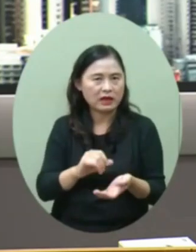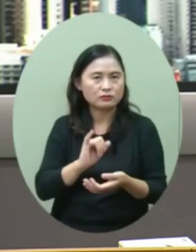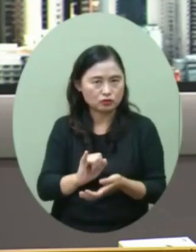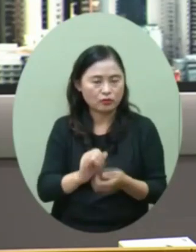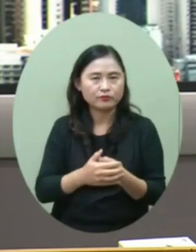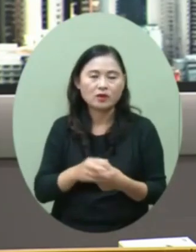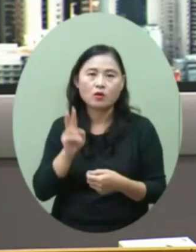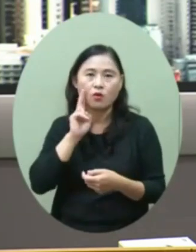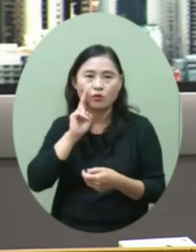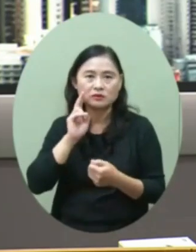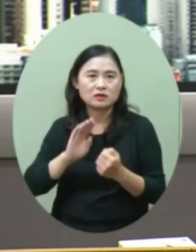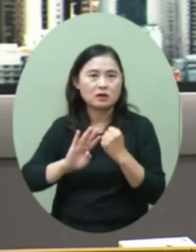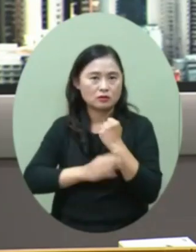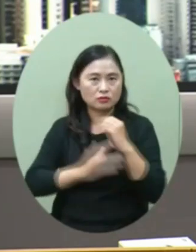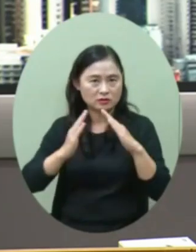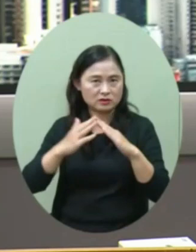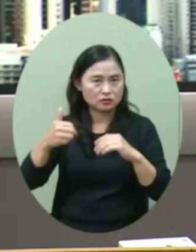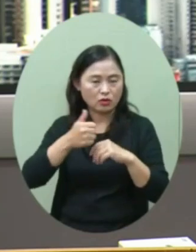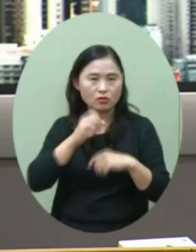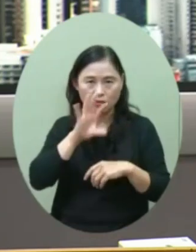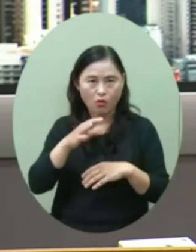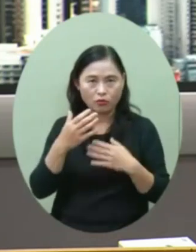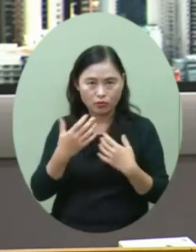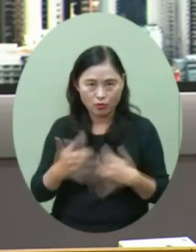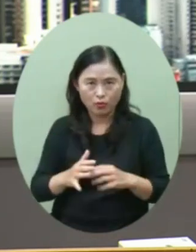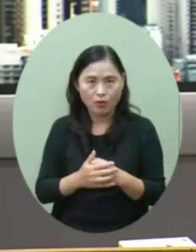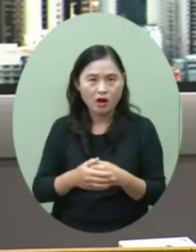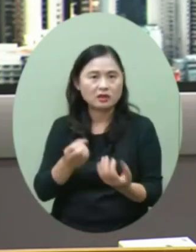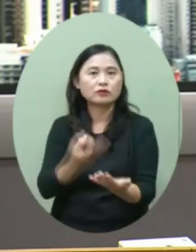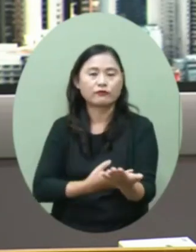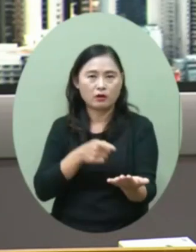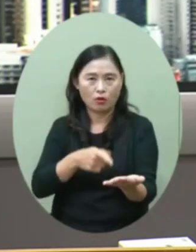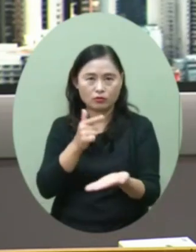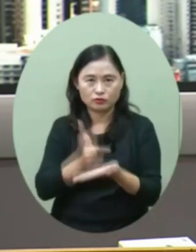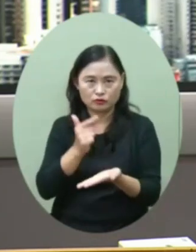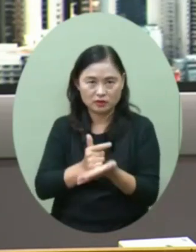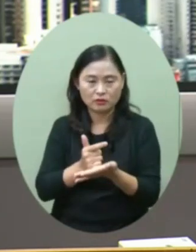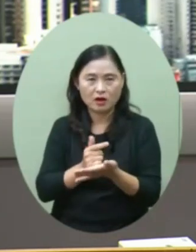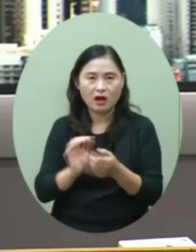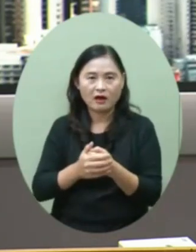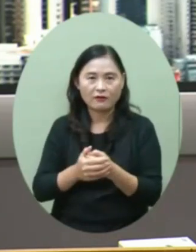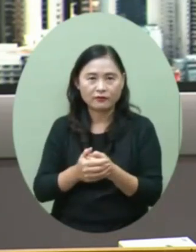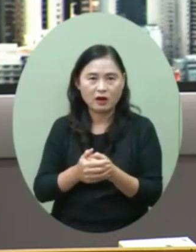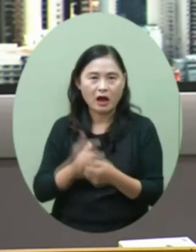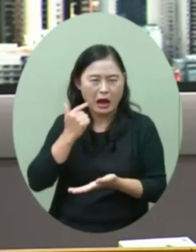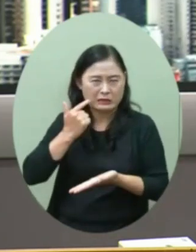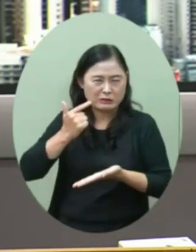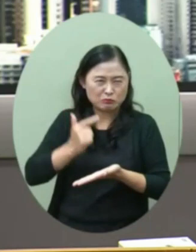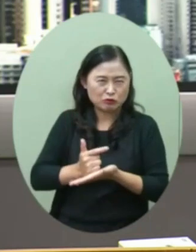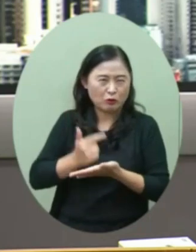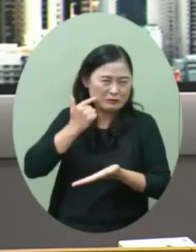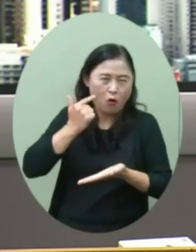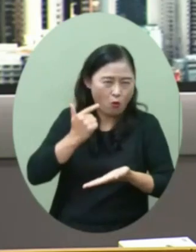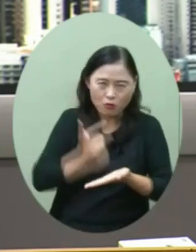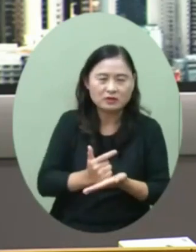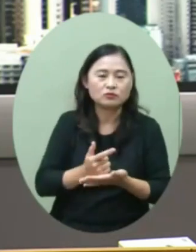law prohibits very, very serious offenses. And as the Secretary for Security has explained, because of the severity